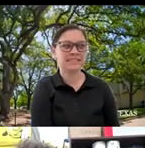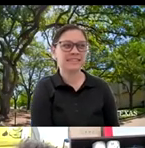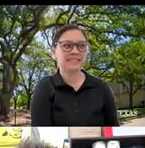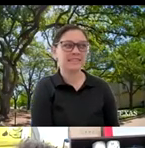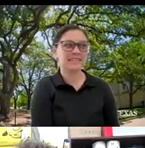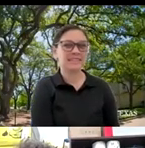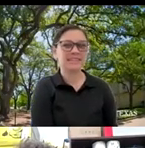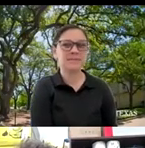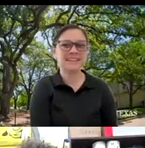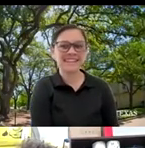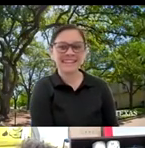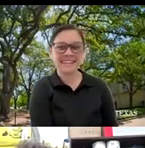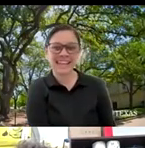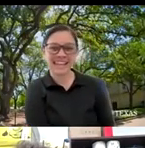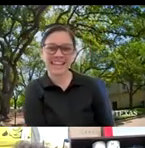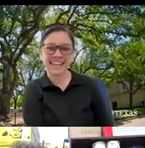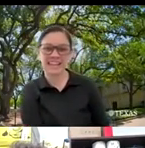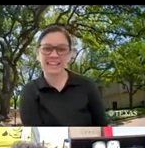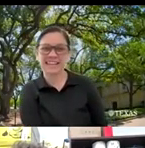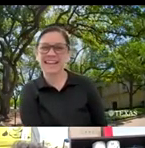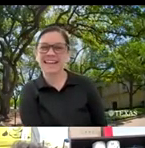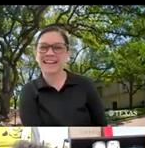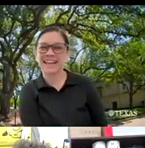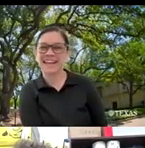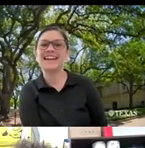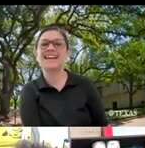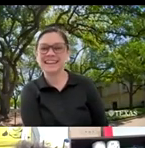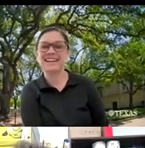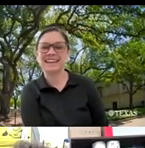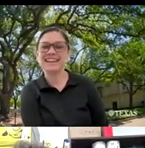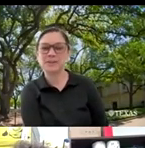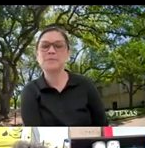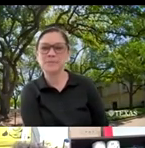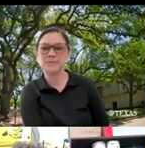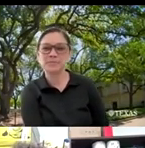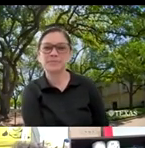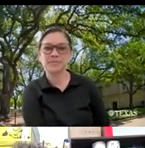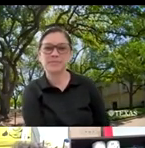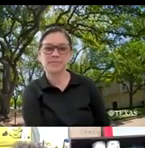Good morning, everybody. Good morning. I have Five Little Monkeys children's book.